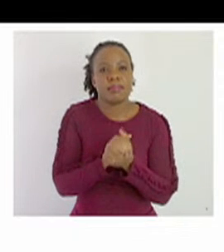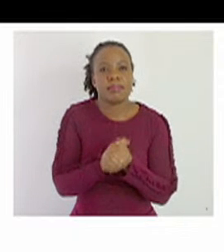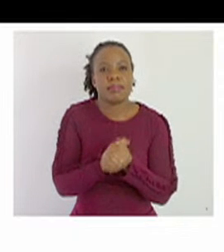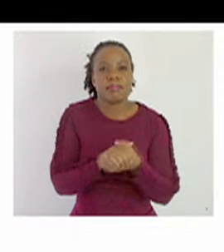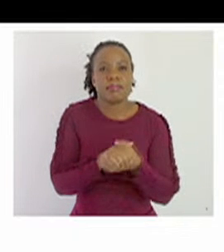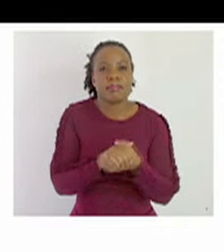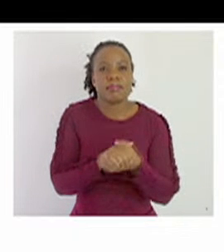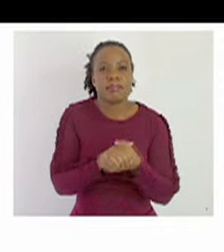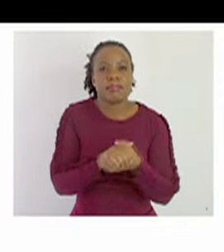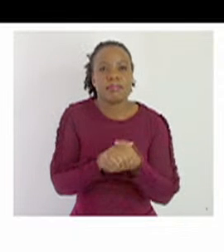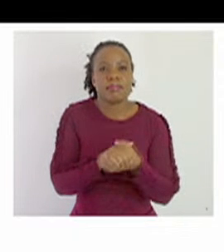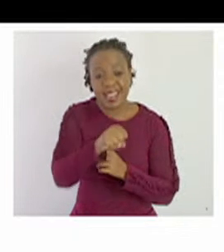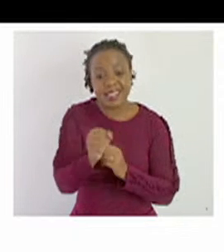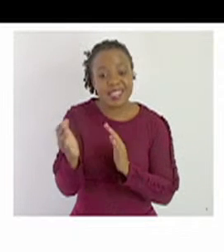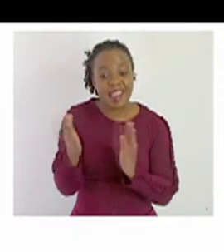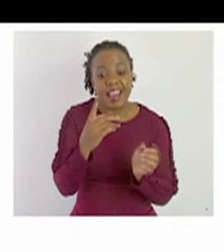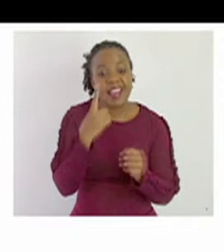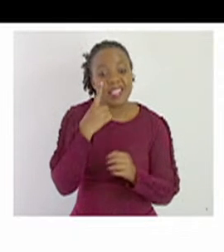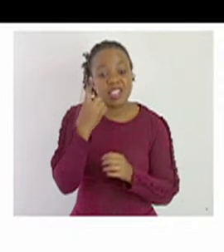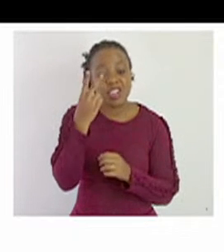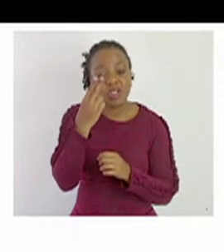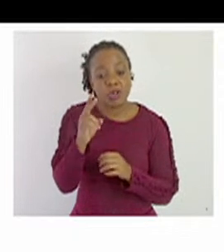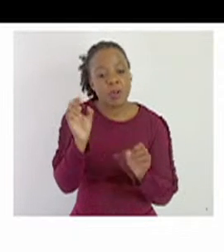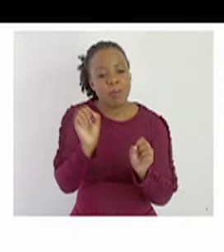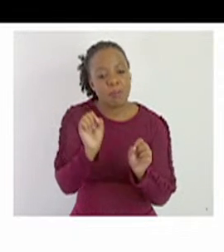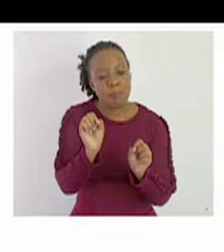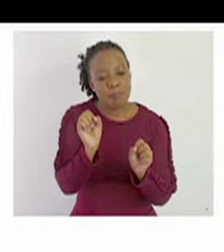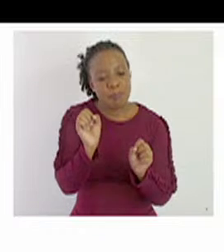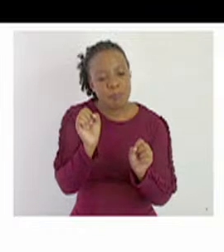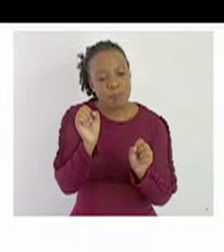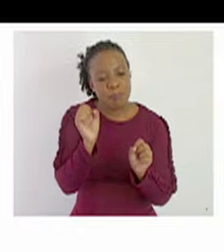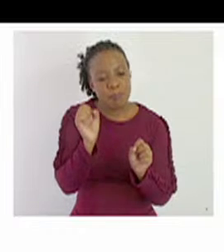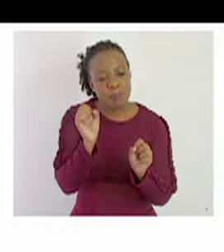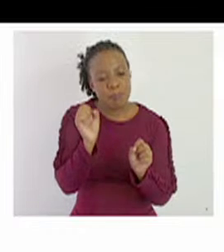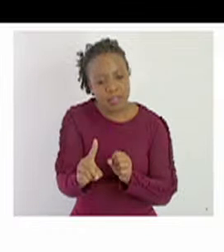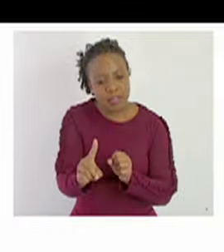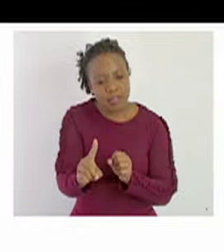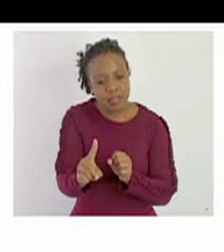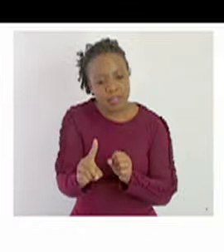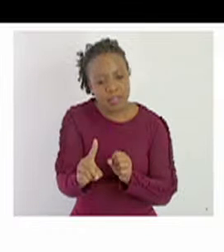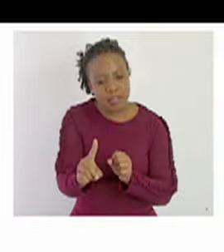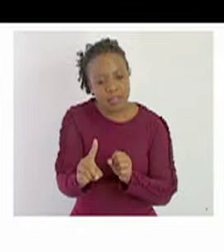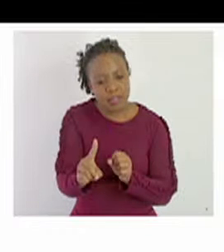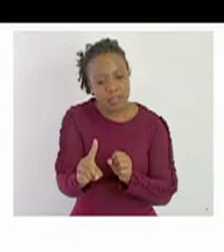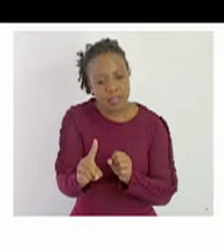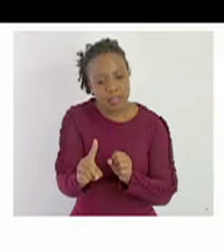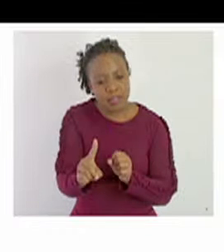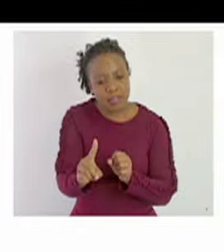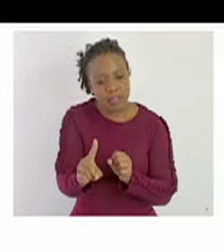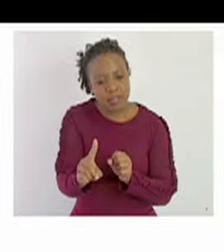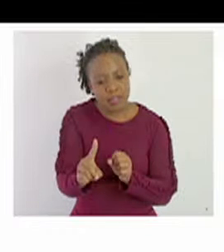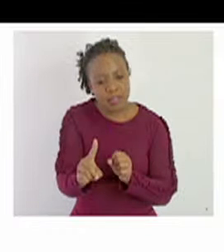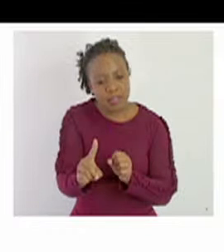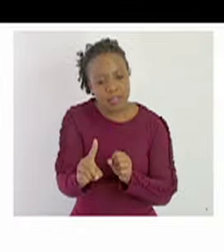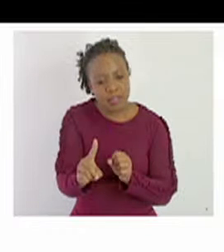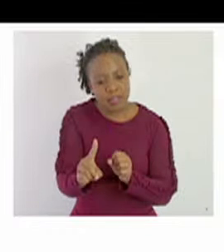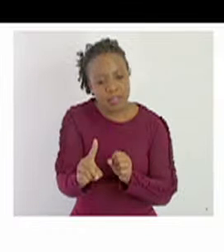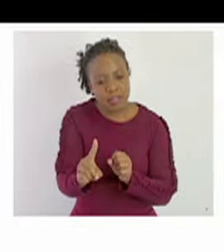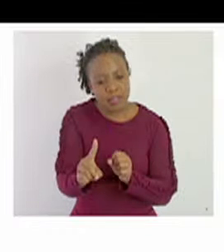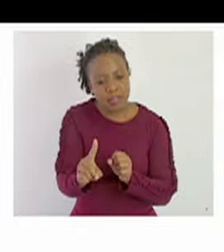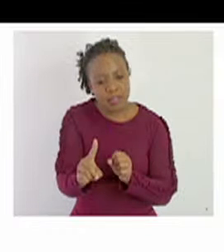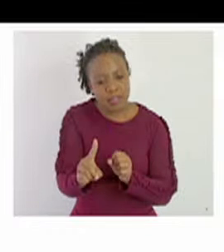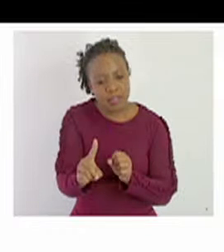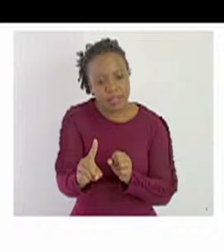Right, so that's our A. We can form abstract nouns from nouns